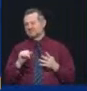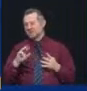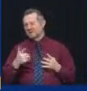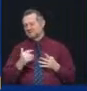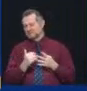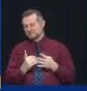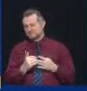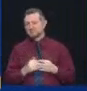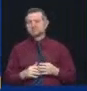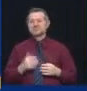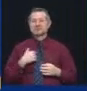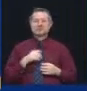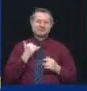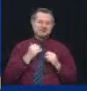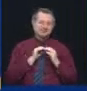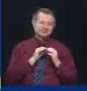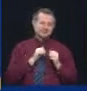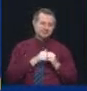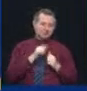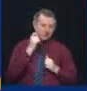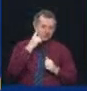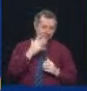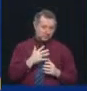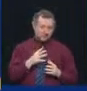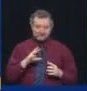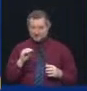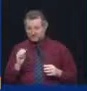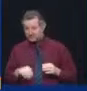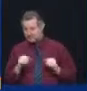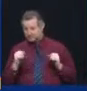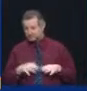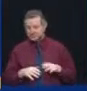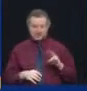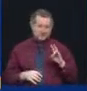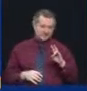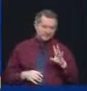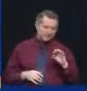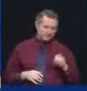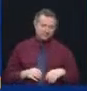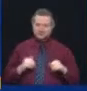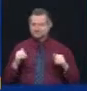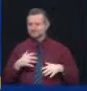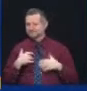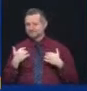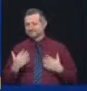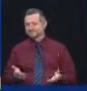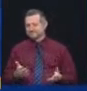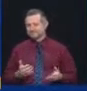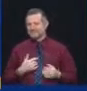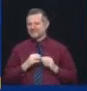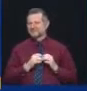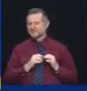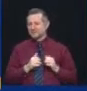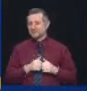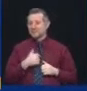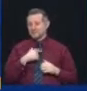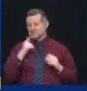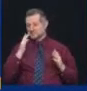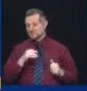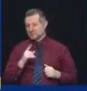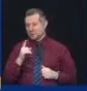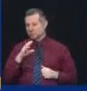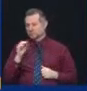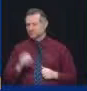there will be, if any, on the groups that come to those events. But we expect to be open fully for